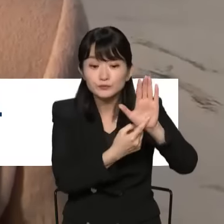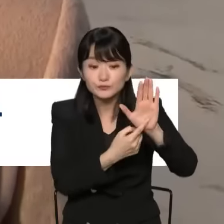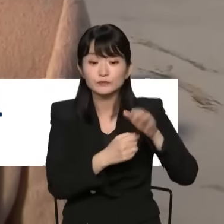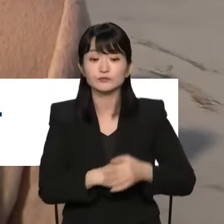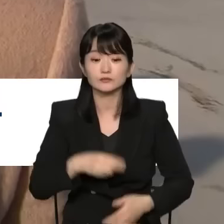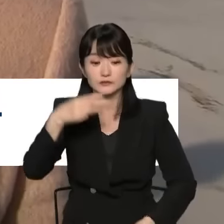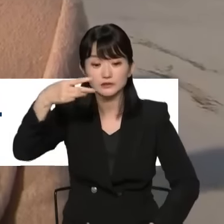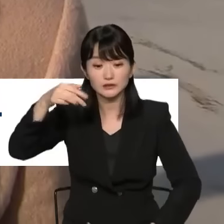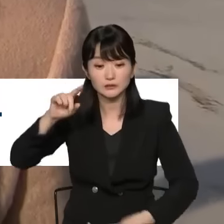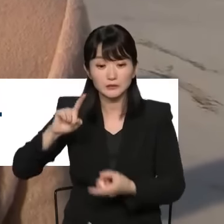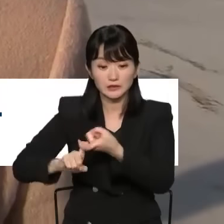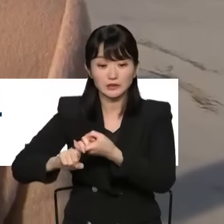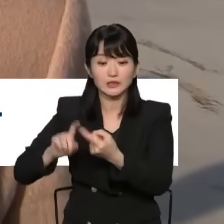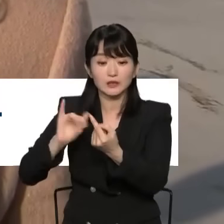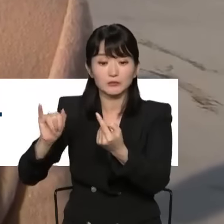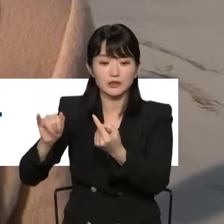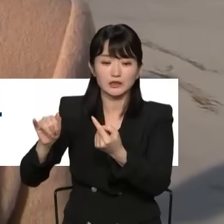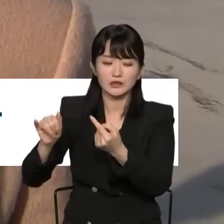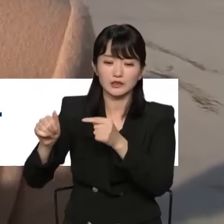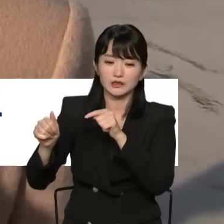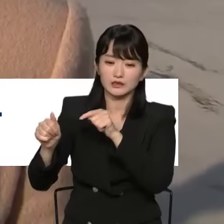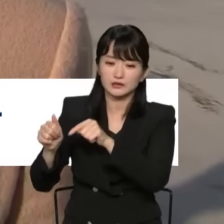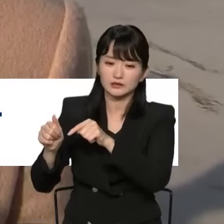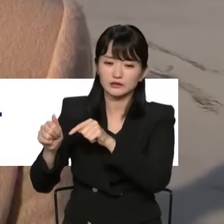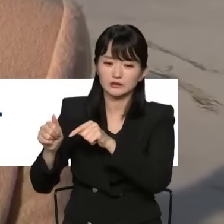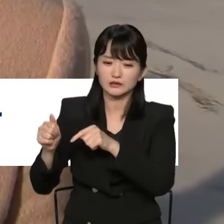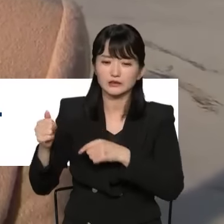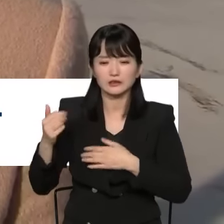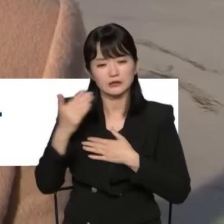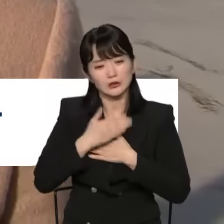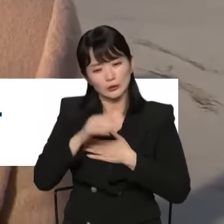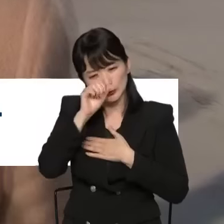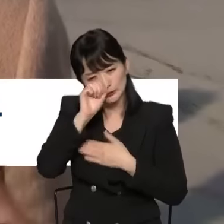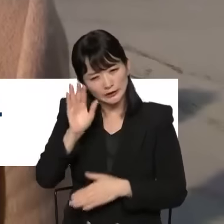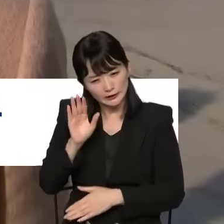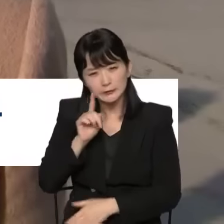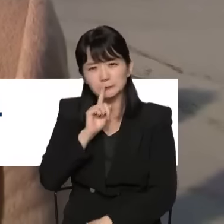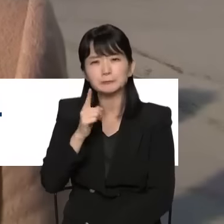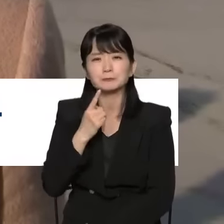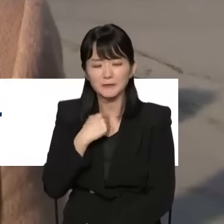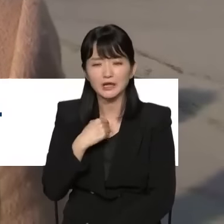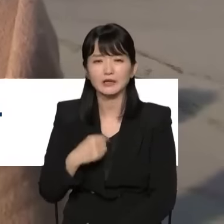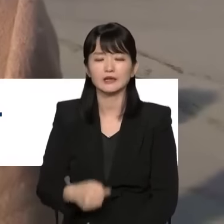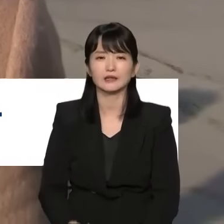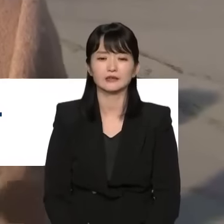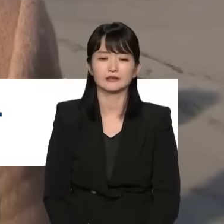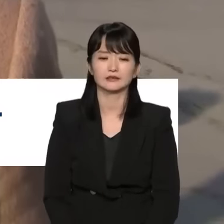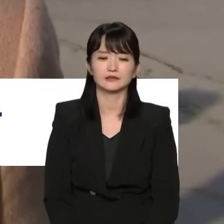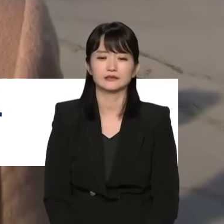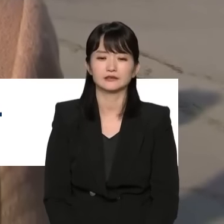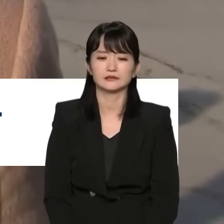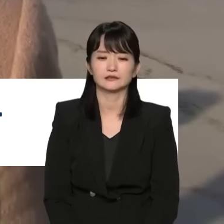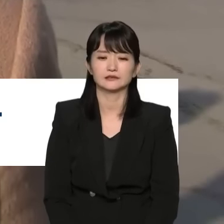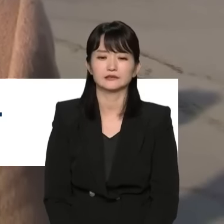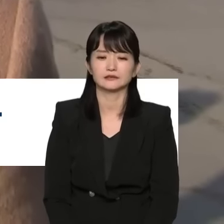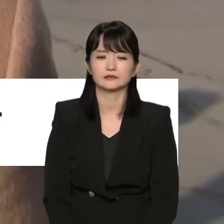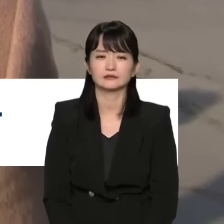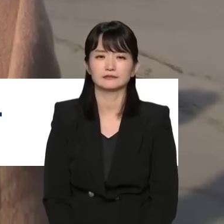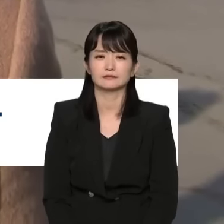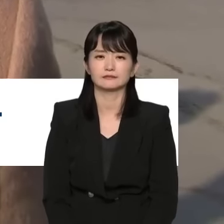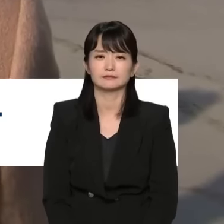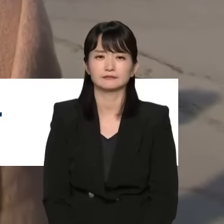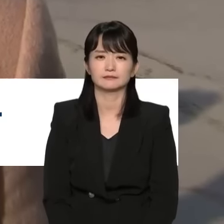of the United States except Donald Trump in this election cycle. One of the people who worked the closest with Donald